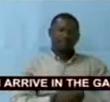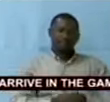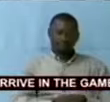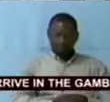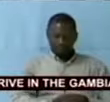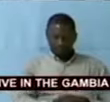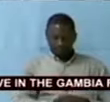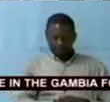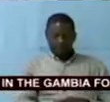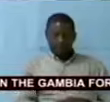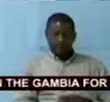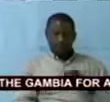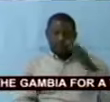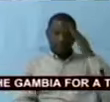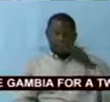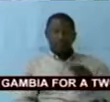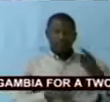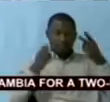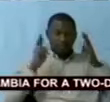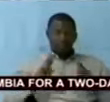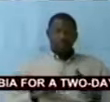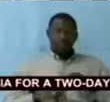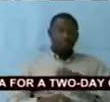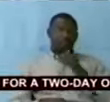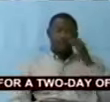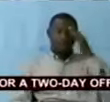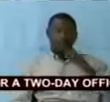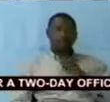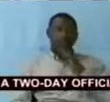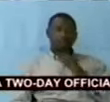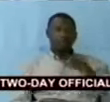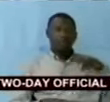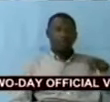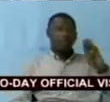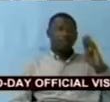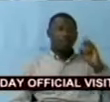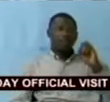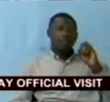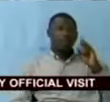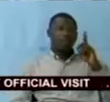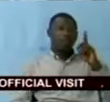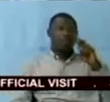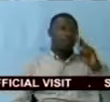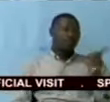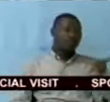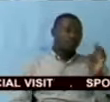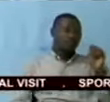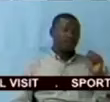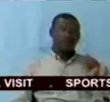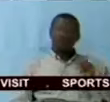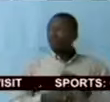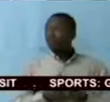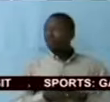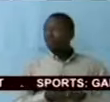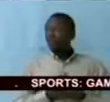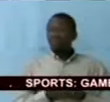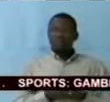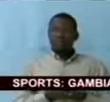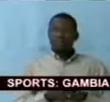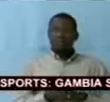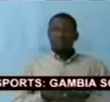you, Council, and thank you, Mr. Mboge. You will come back in 30 minutes. 12:30. Thank you very much. Meeting is adjourned.